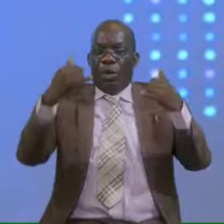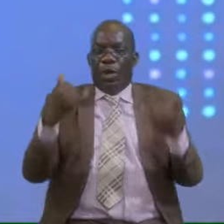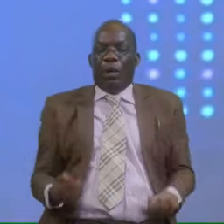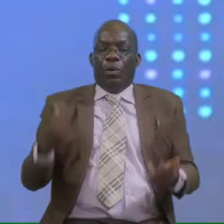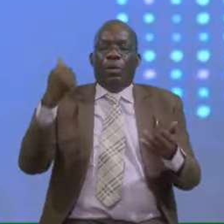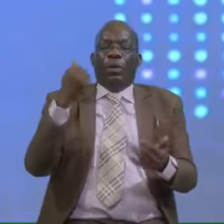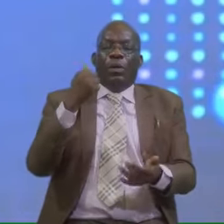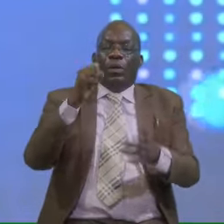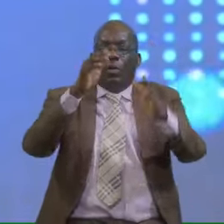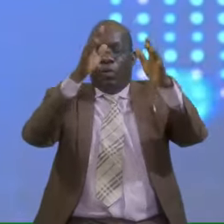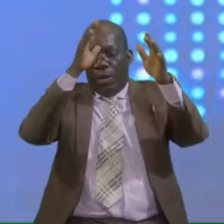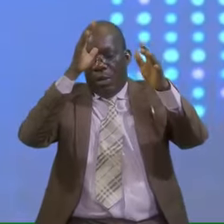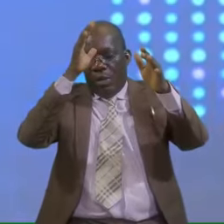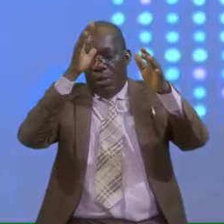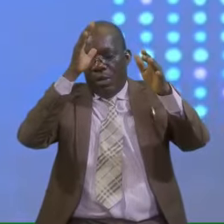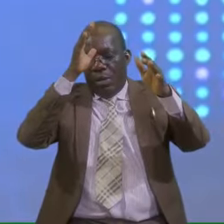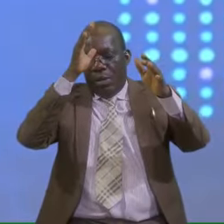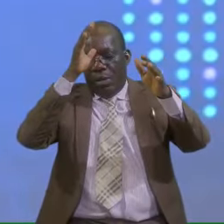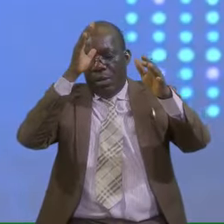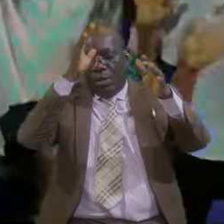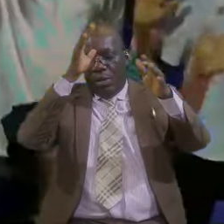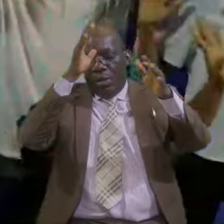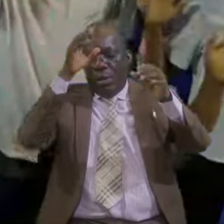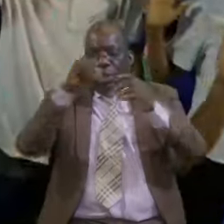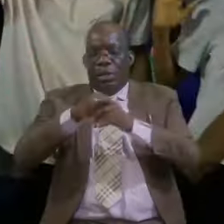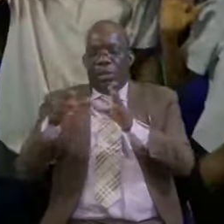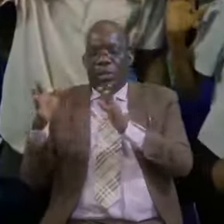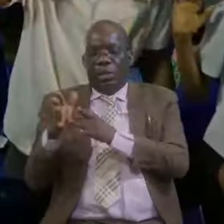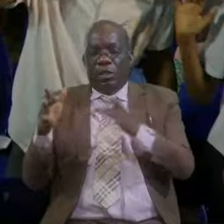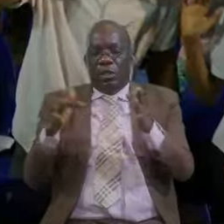Father, in Jesus' name,